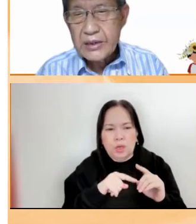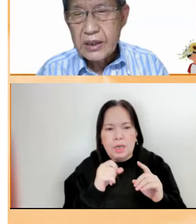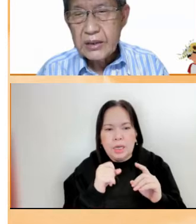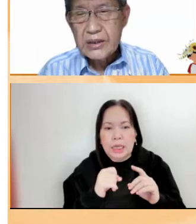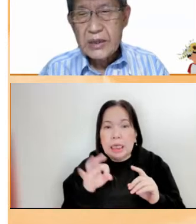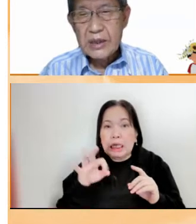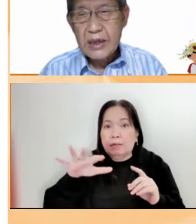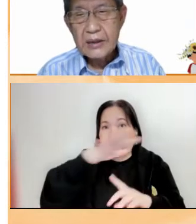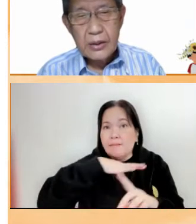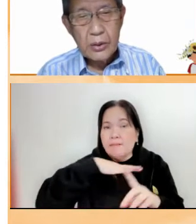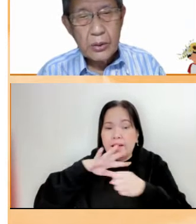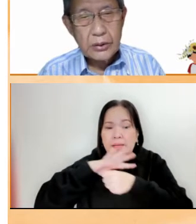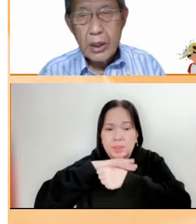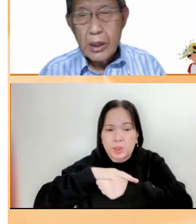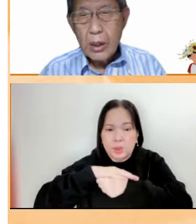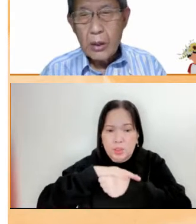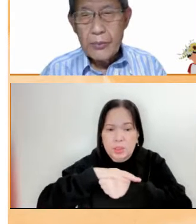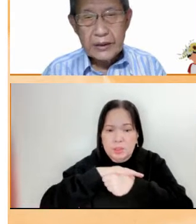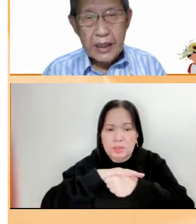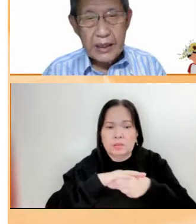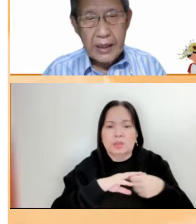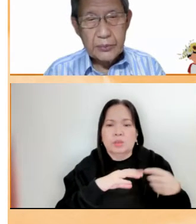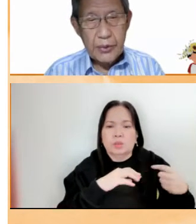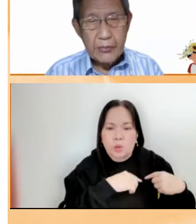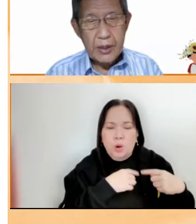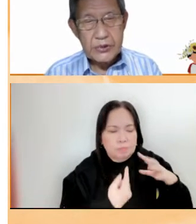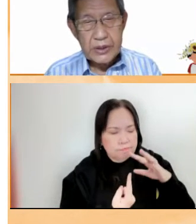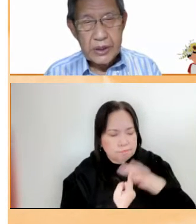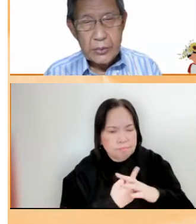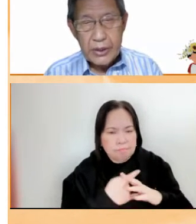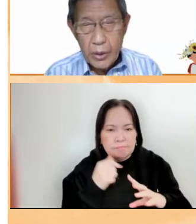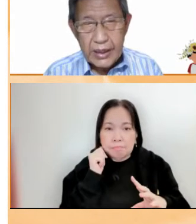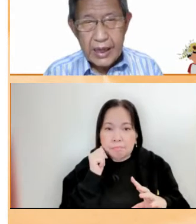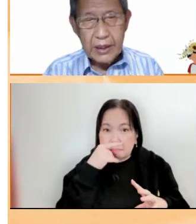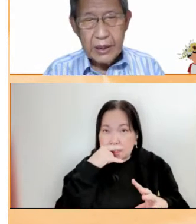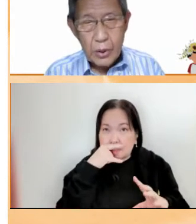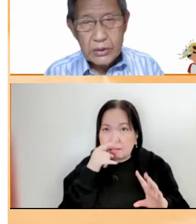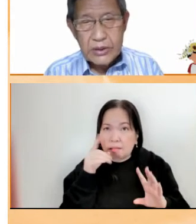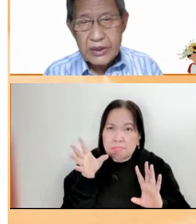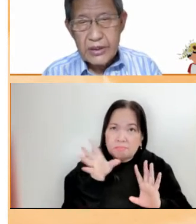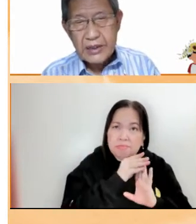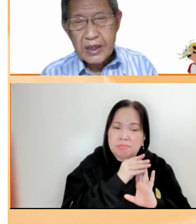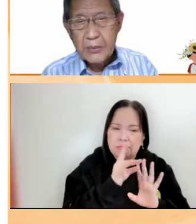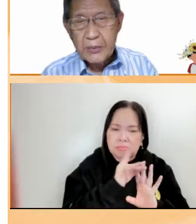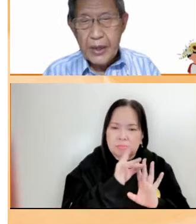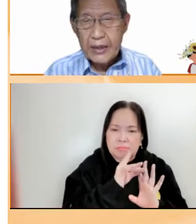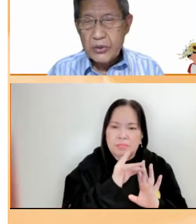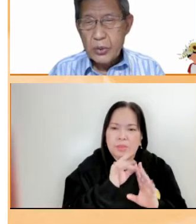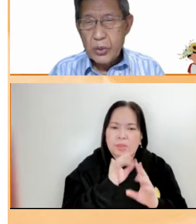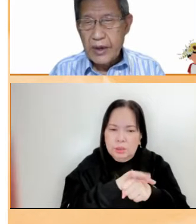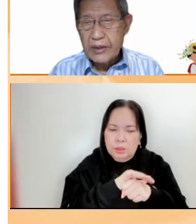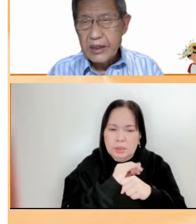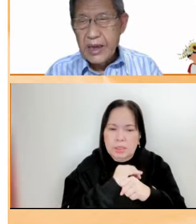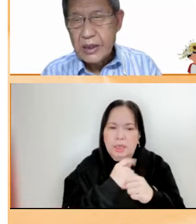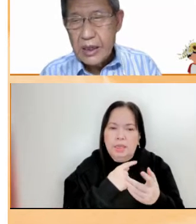stress increases the likelihood of mental health problems. We know that toxic stress can impair